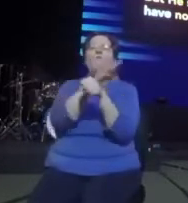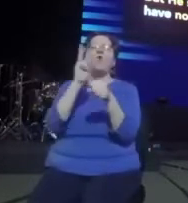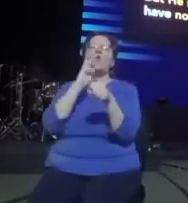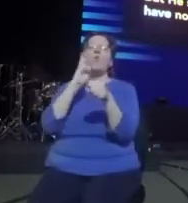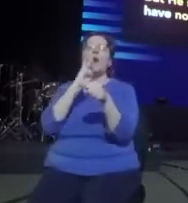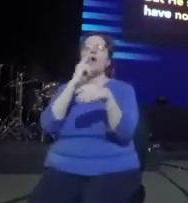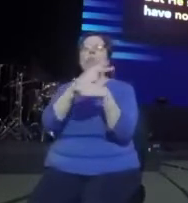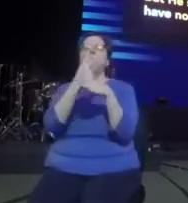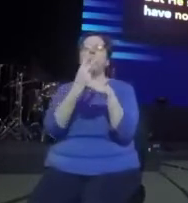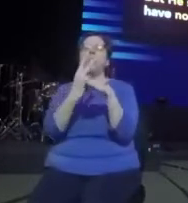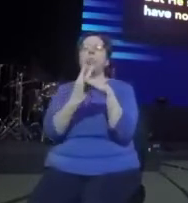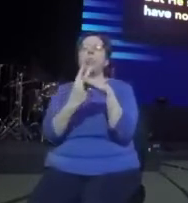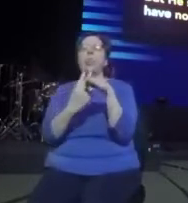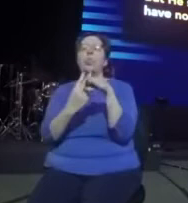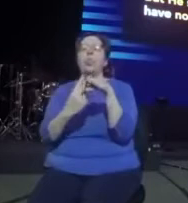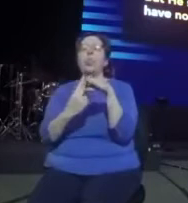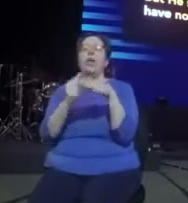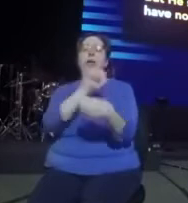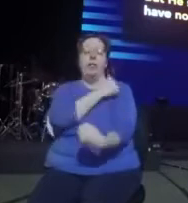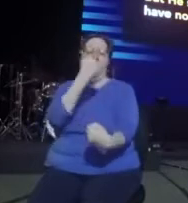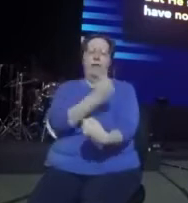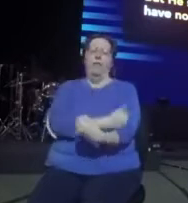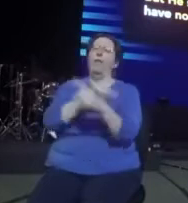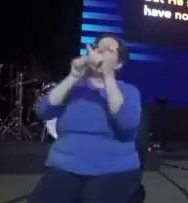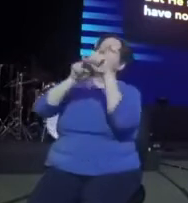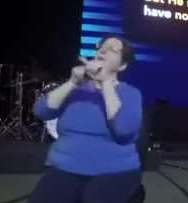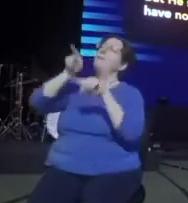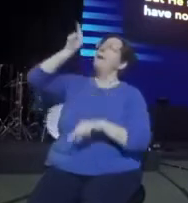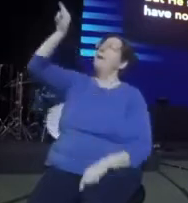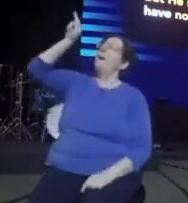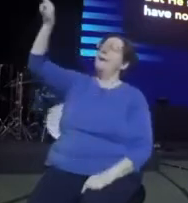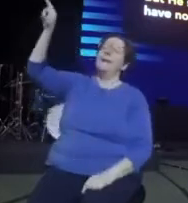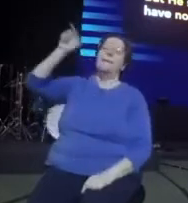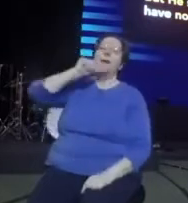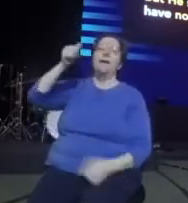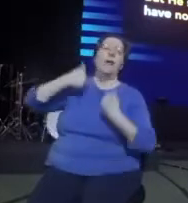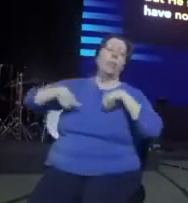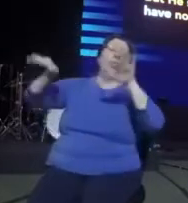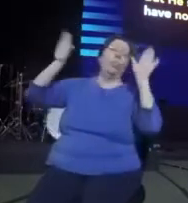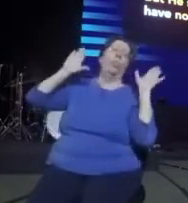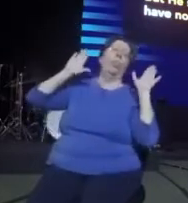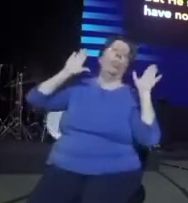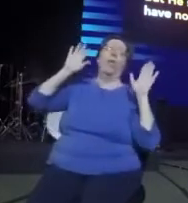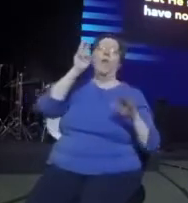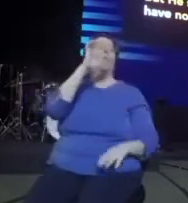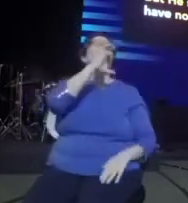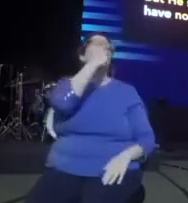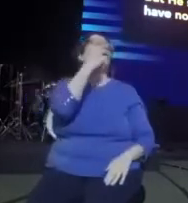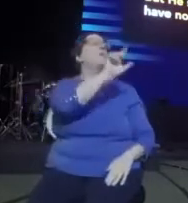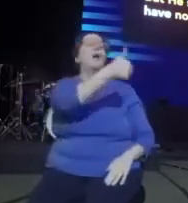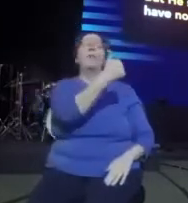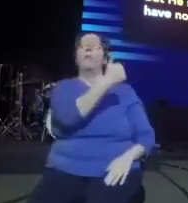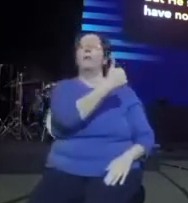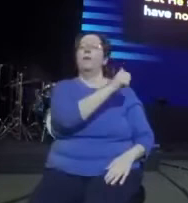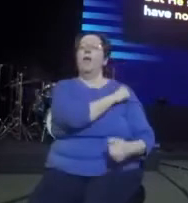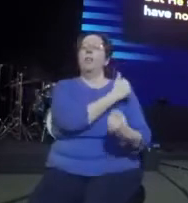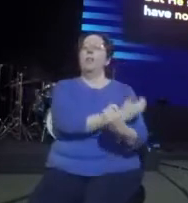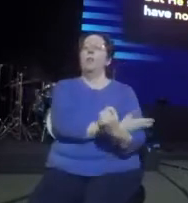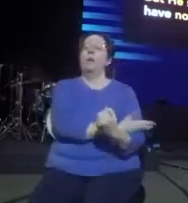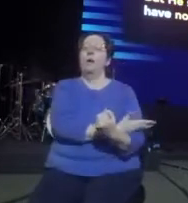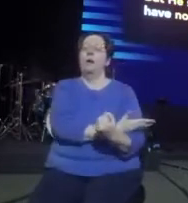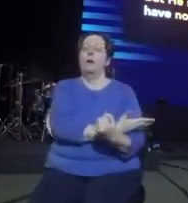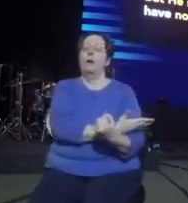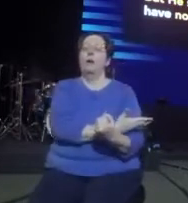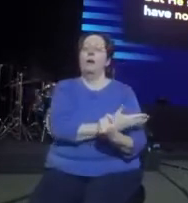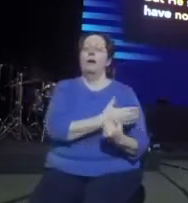figure of their life and not compromise who the authority is. And